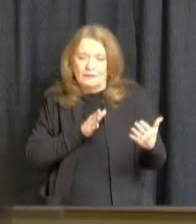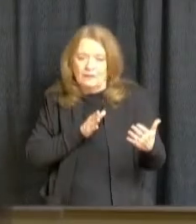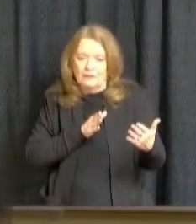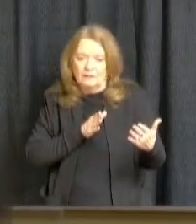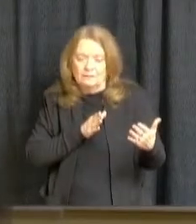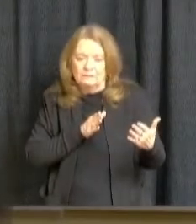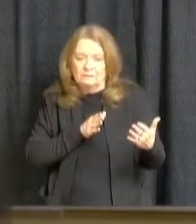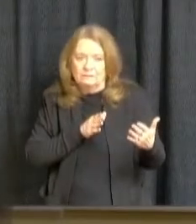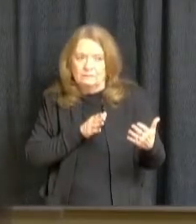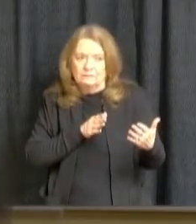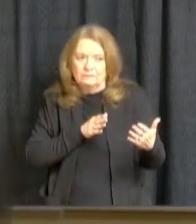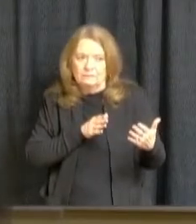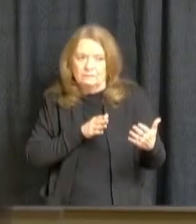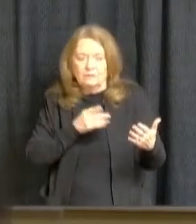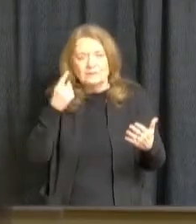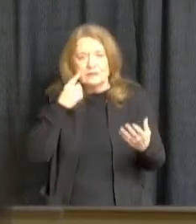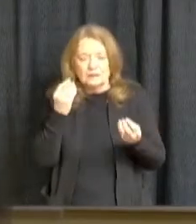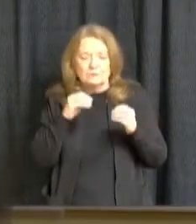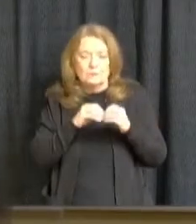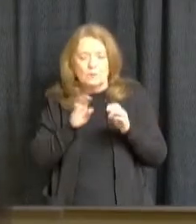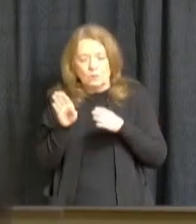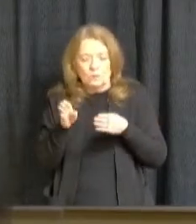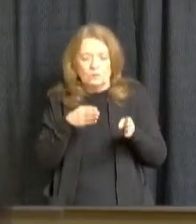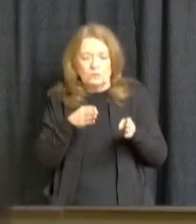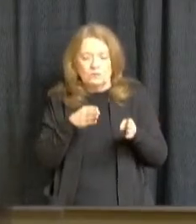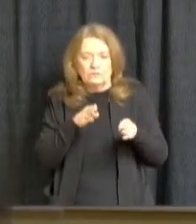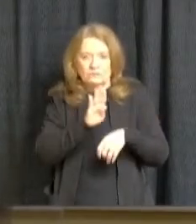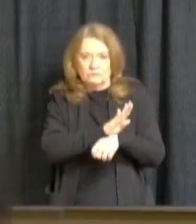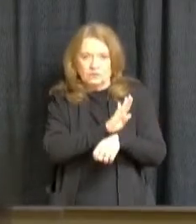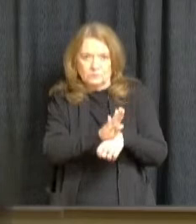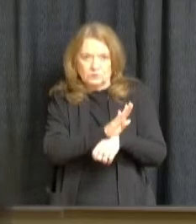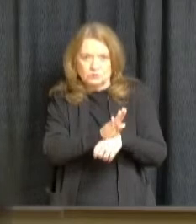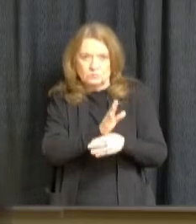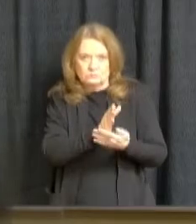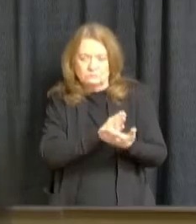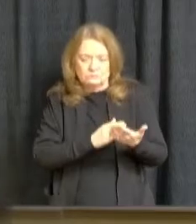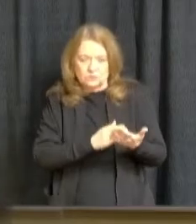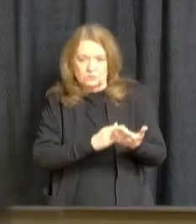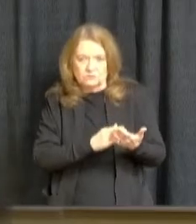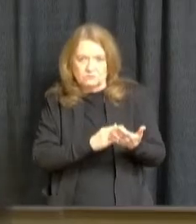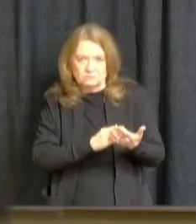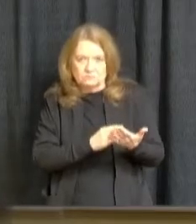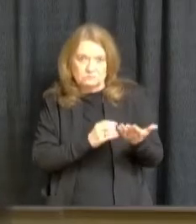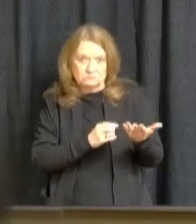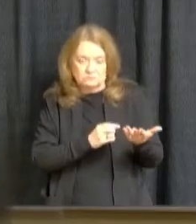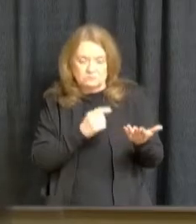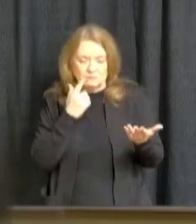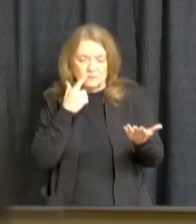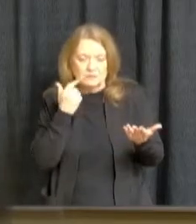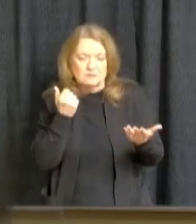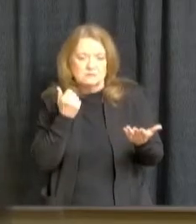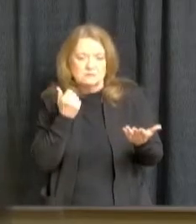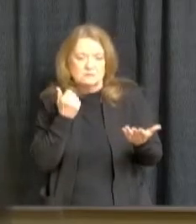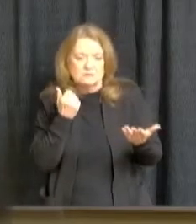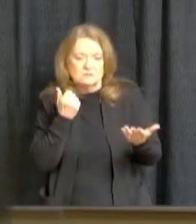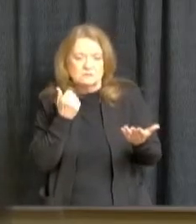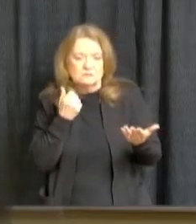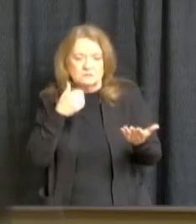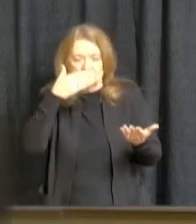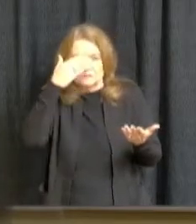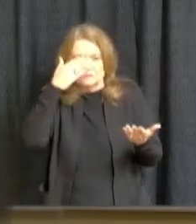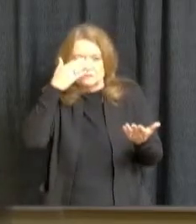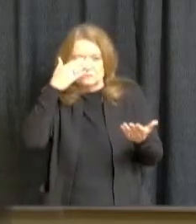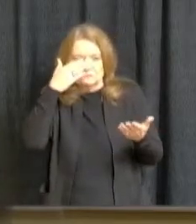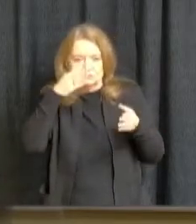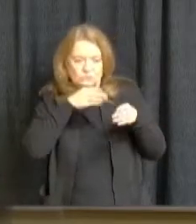I would think more of the commercial would be best suited because it fronts Kroger